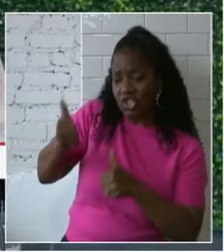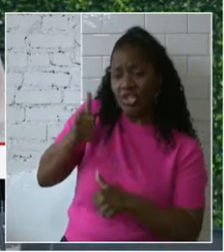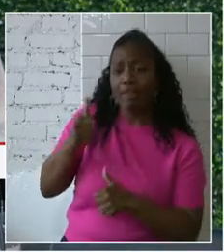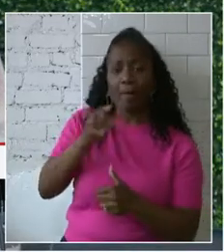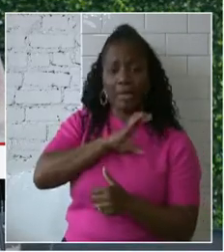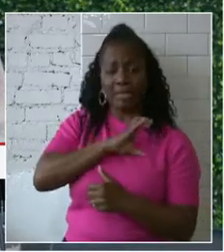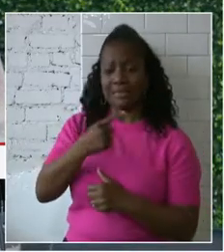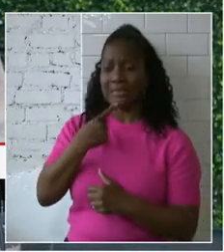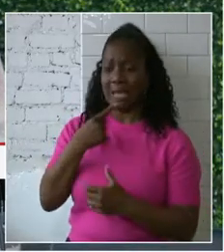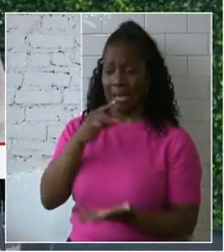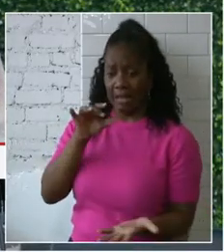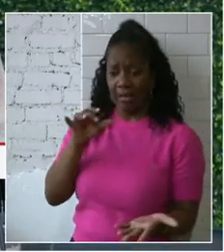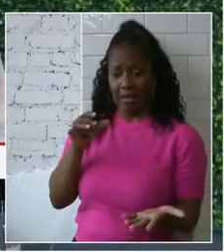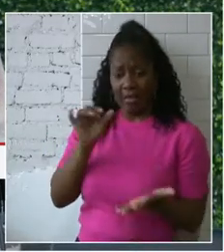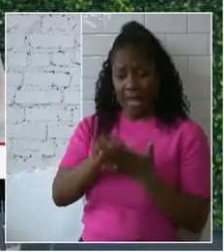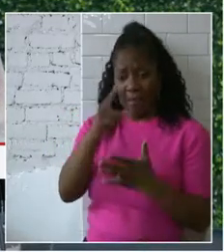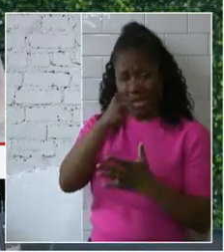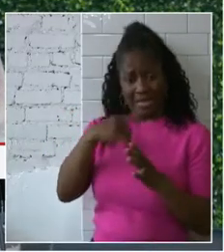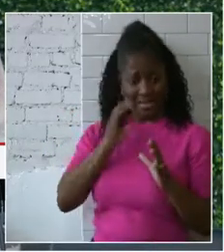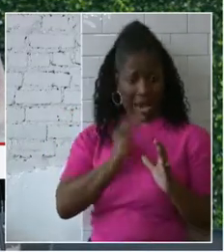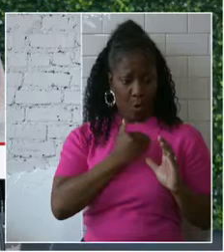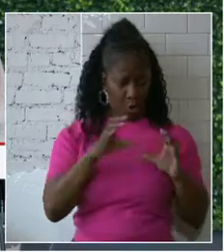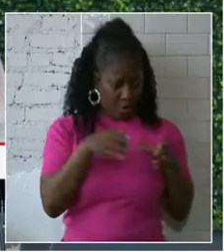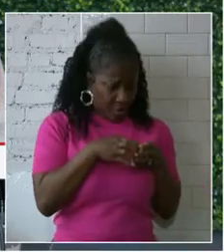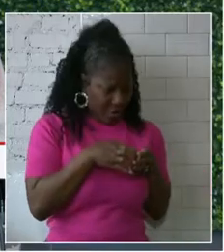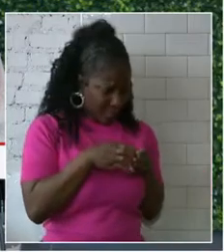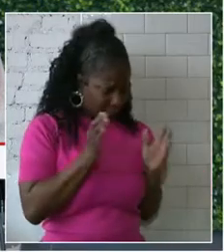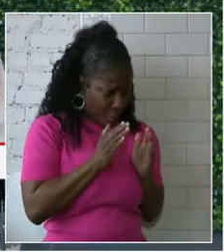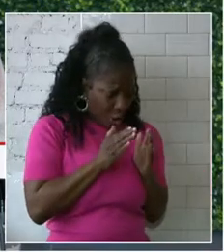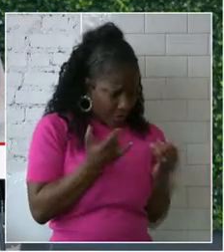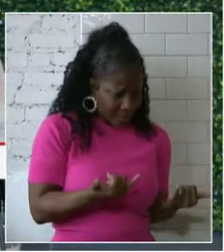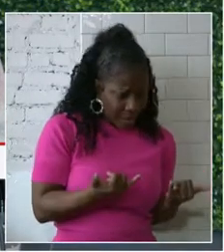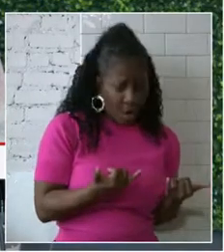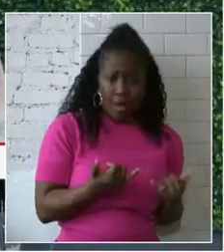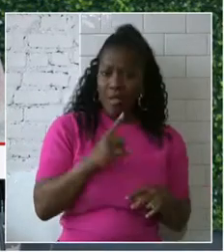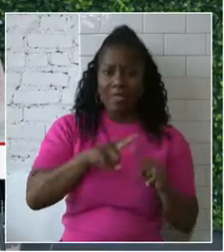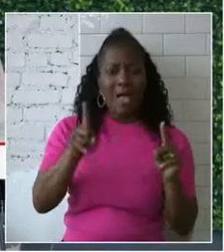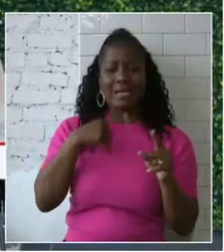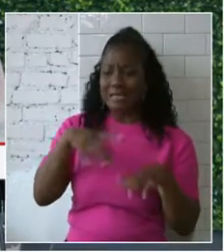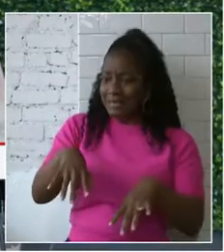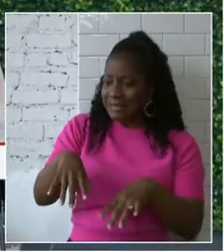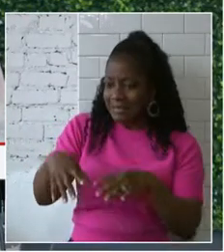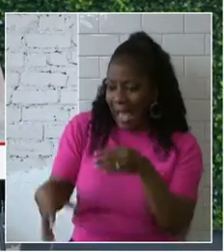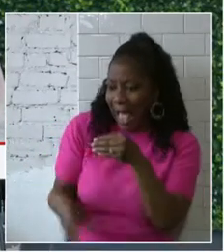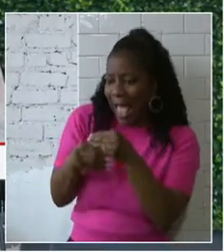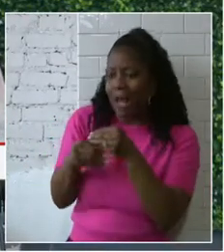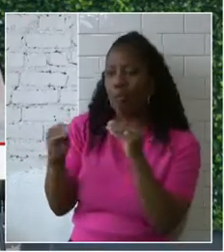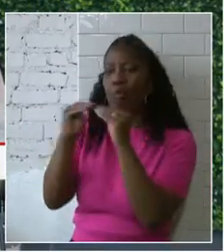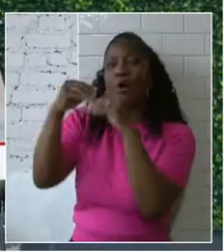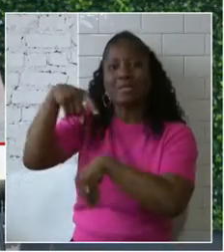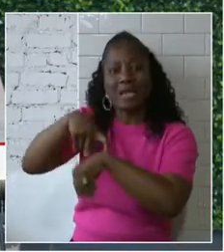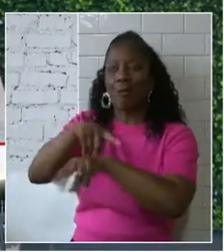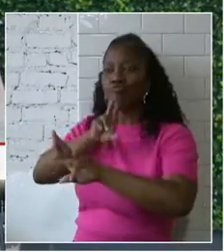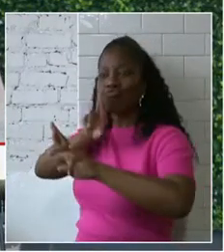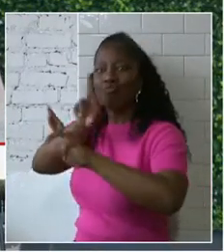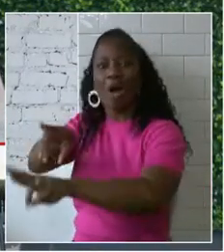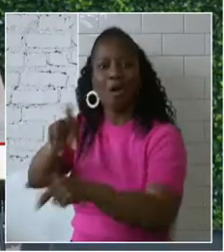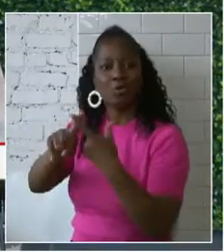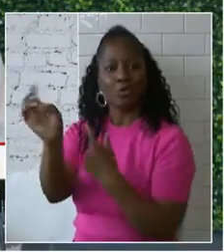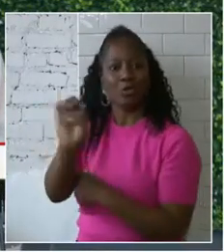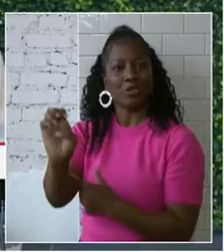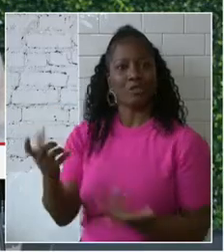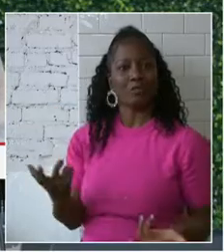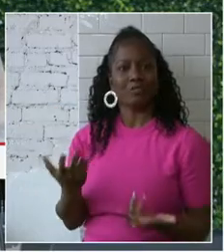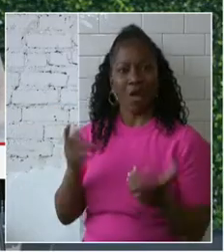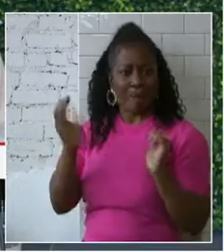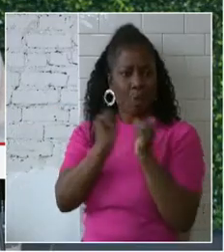saying, because our force is so small now, that it's taking an additional 90 seconds on top of the normal time it would take